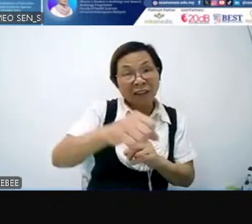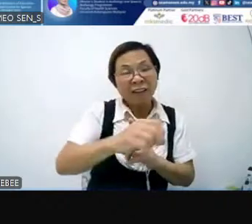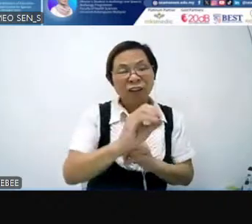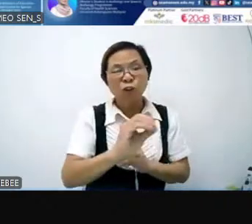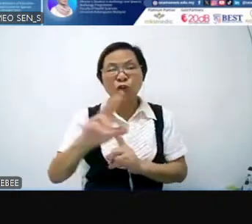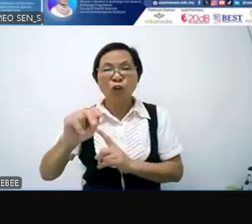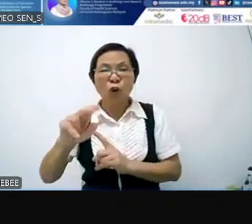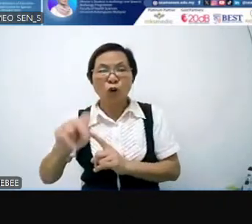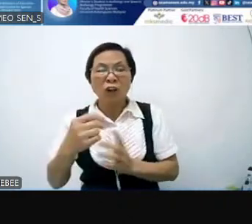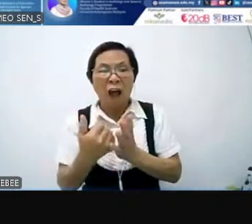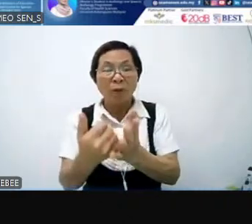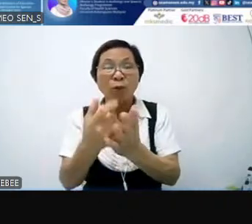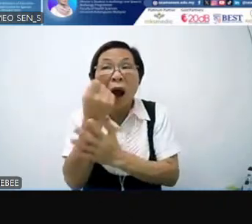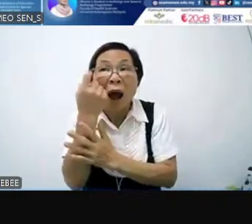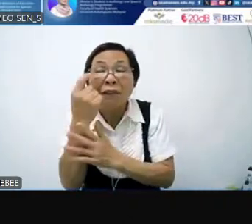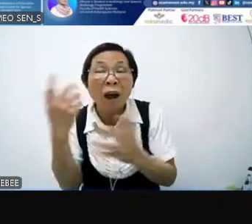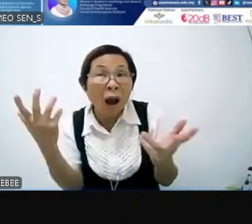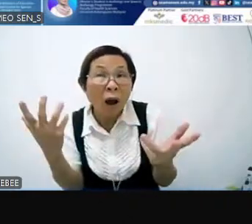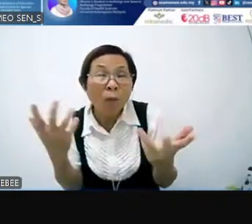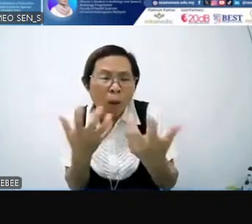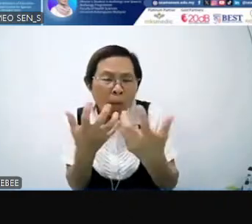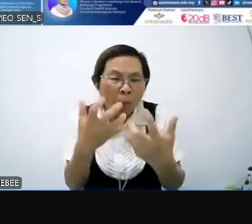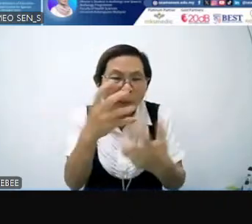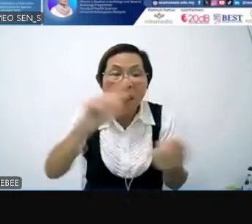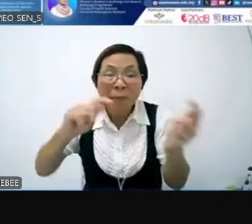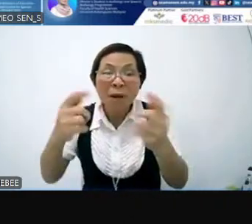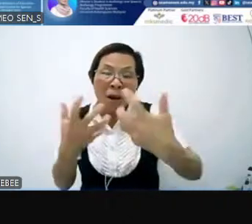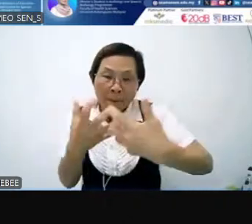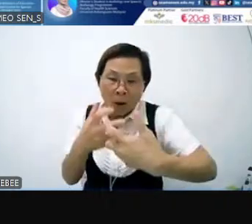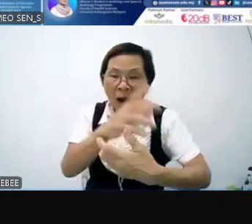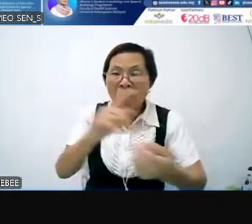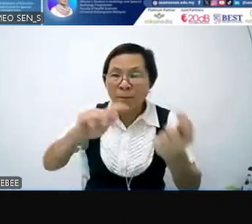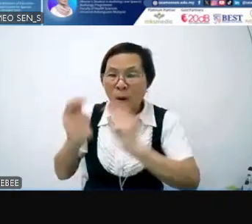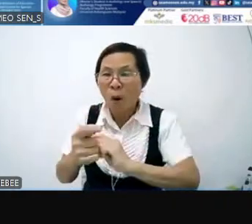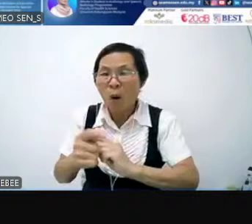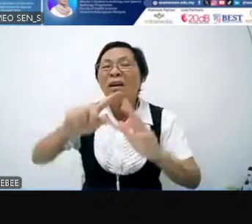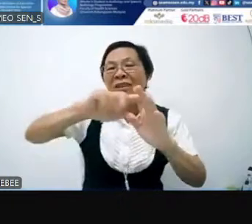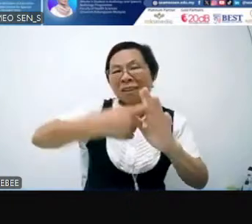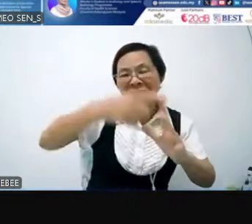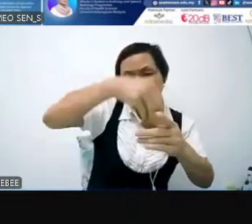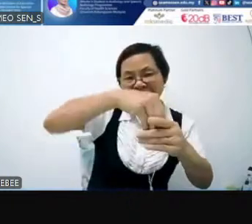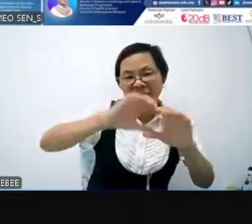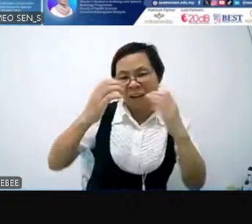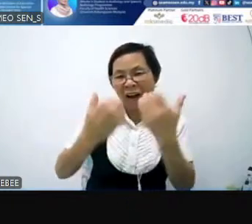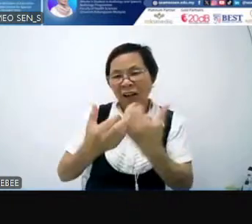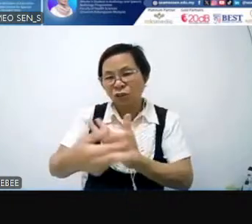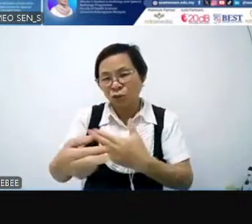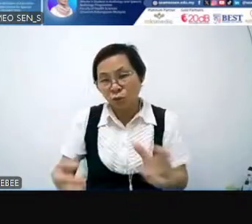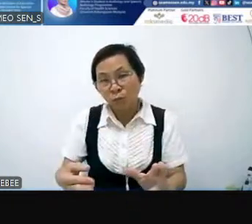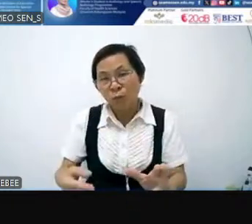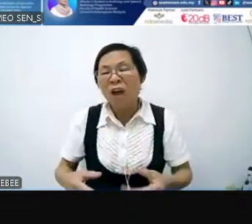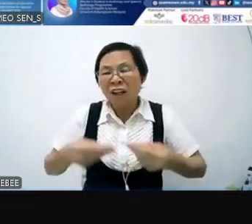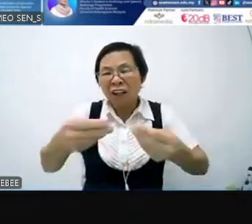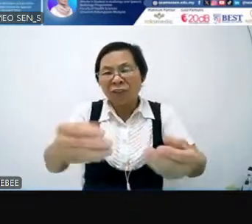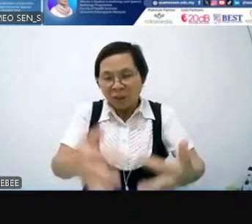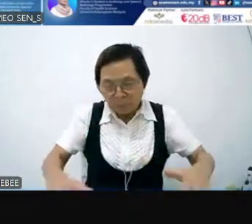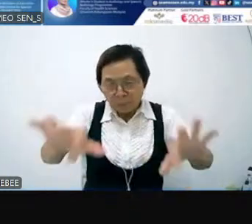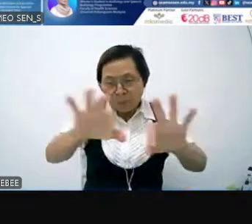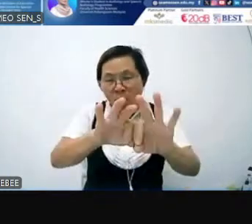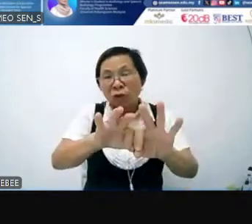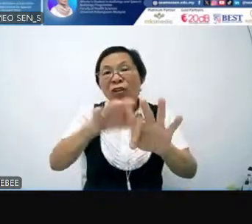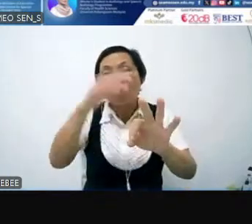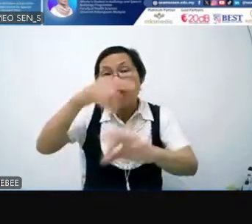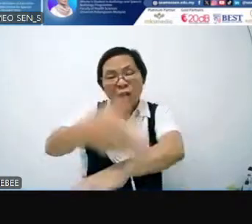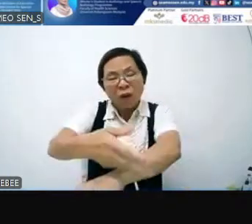us understand how accommodations and modifications are implemented in classrooms, providing valuable insight for